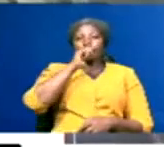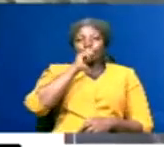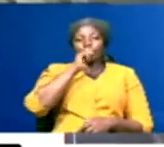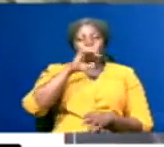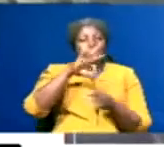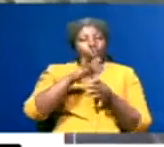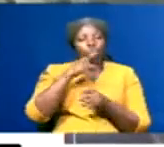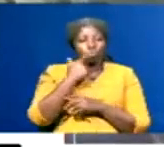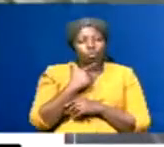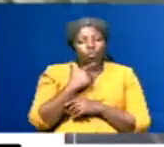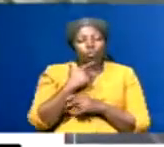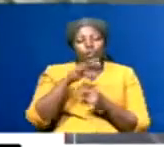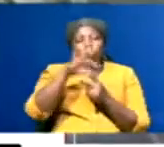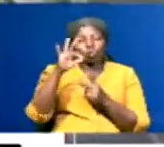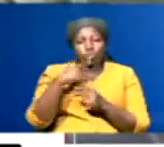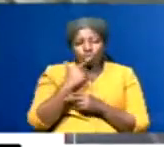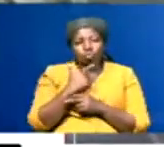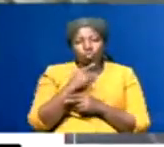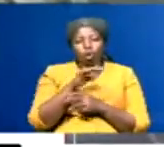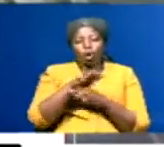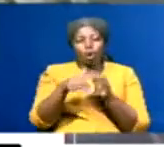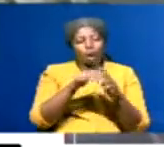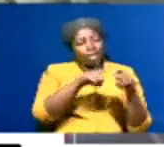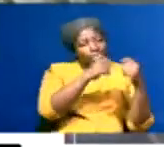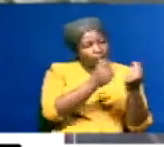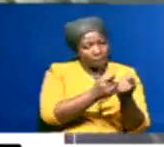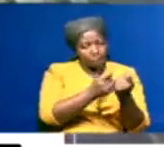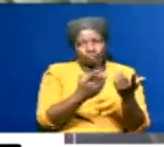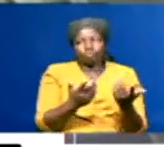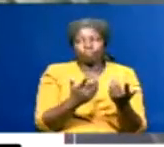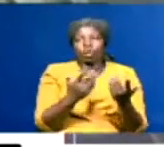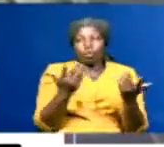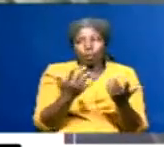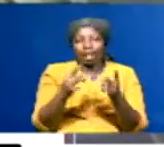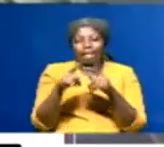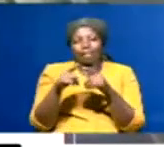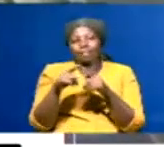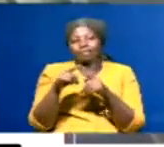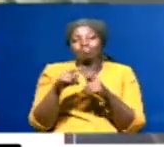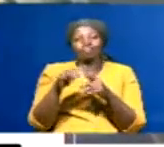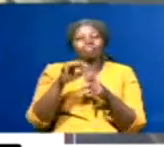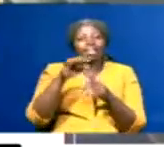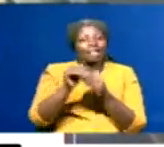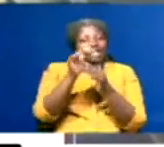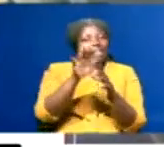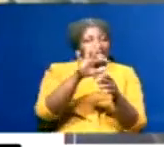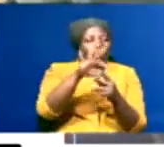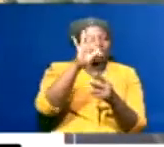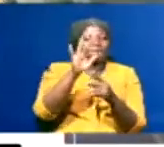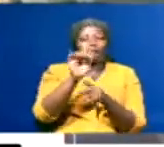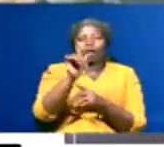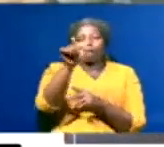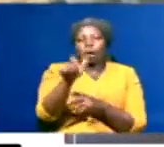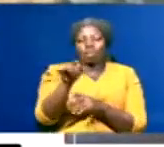Tuko pamoja. Pale referee anachagua timu, mtu mmoja anamchagua, huyo referee atakuwa sawa kweli? Hiyo